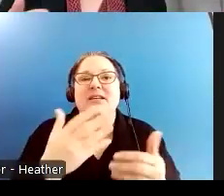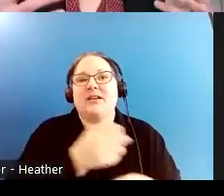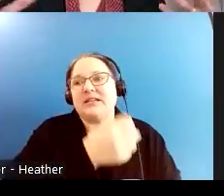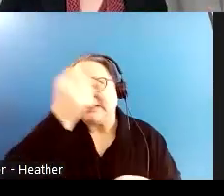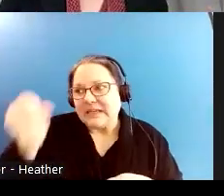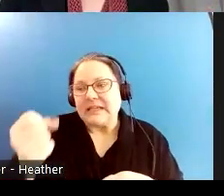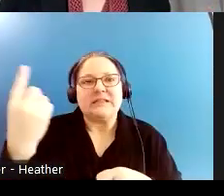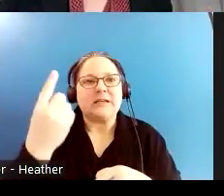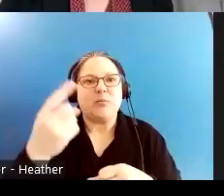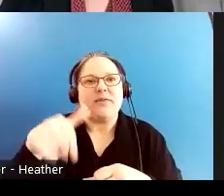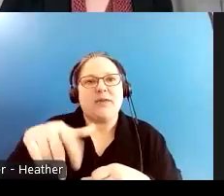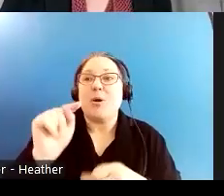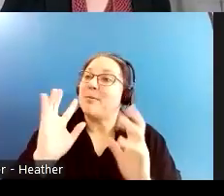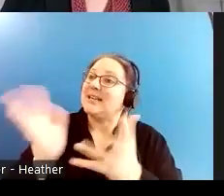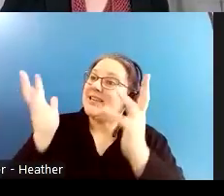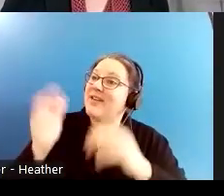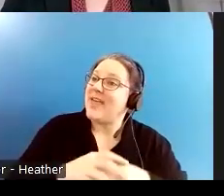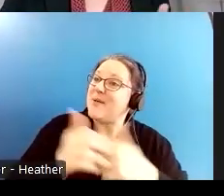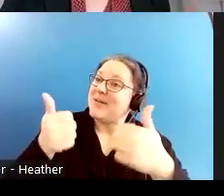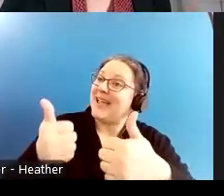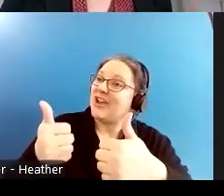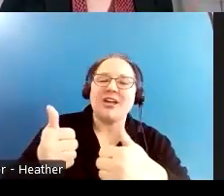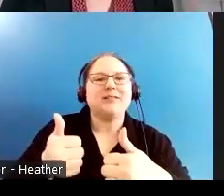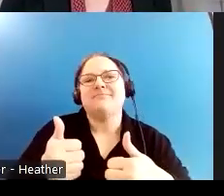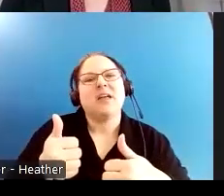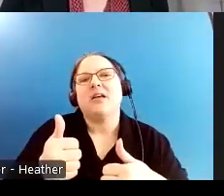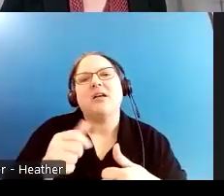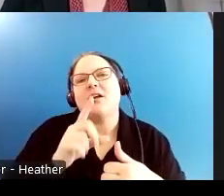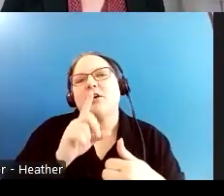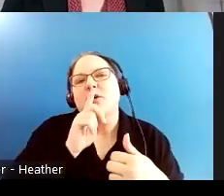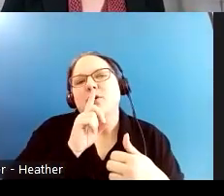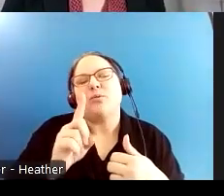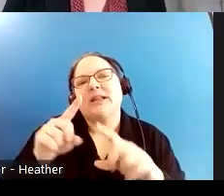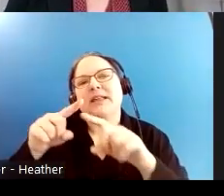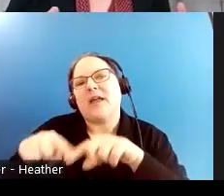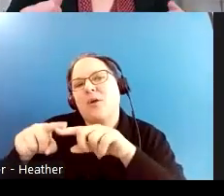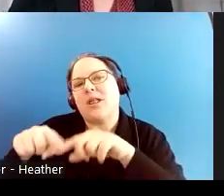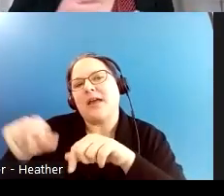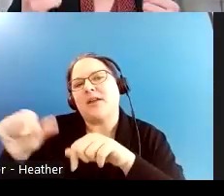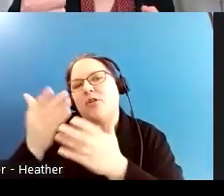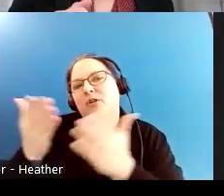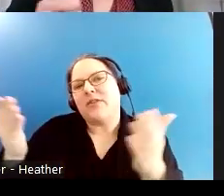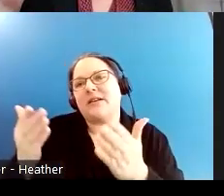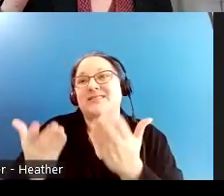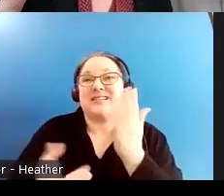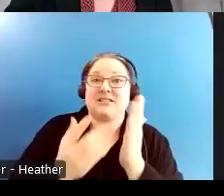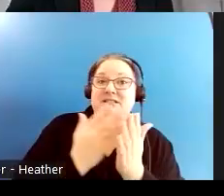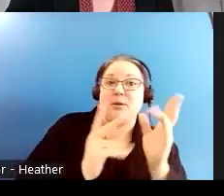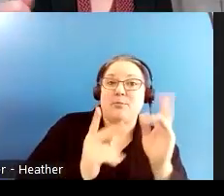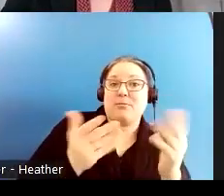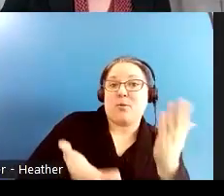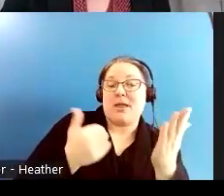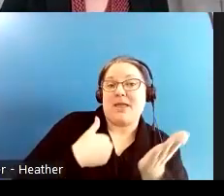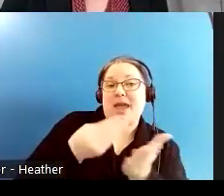and just leaving them there forever. We are reliant on a lot of external factors. Someone might have the funding and subsidy for an apartment,